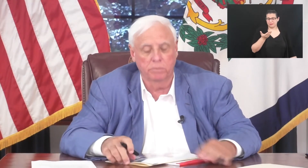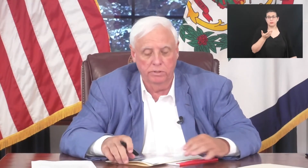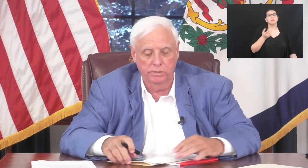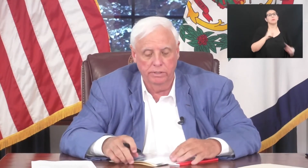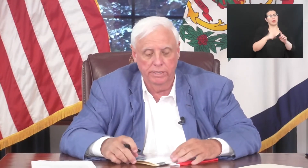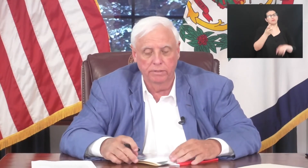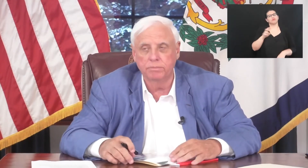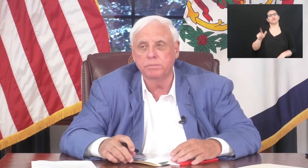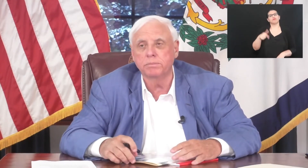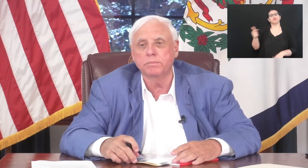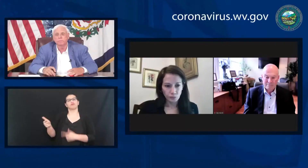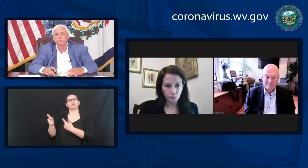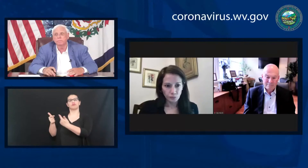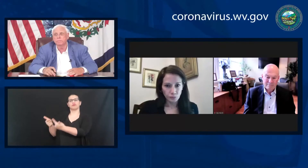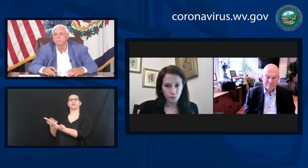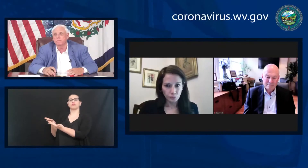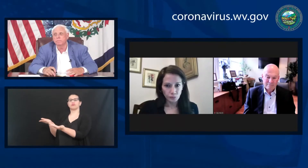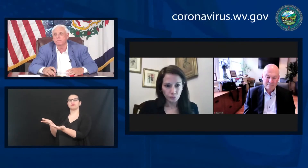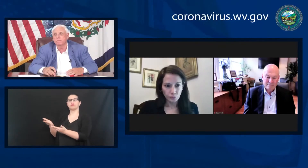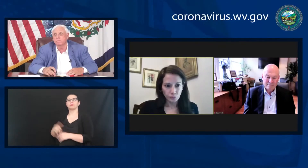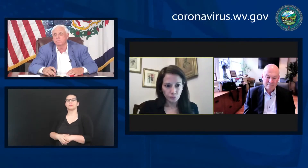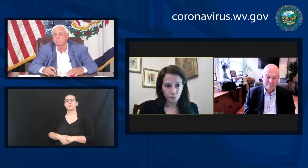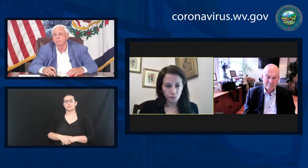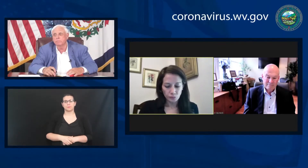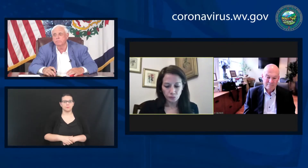Dr. Marsh on that.